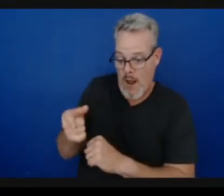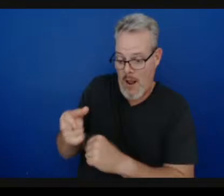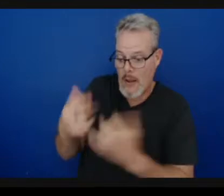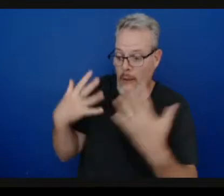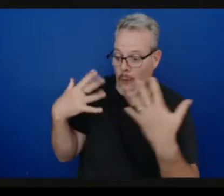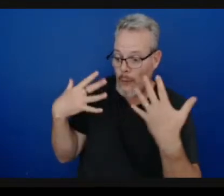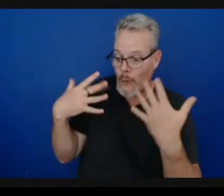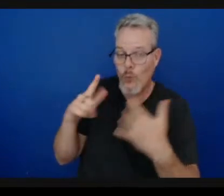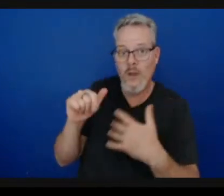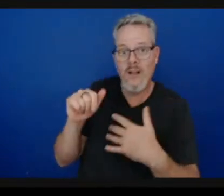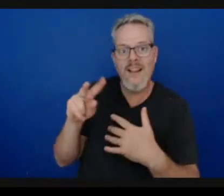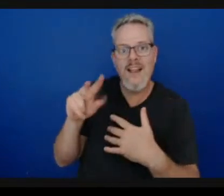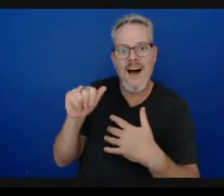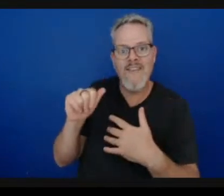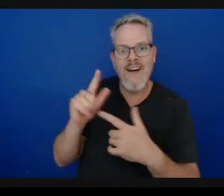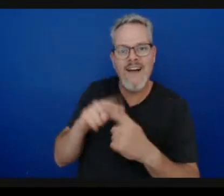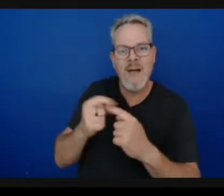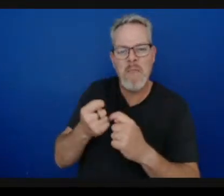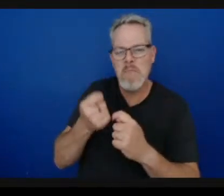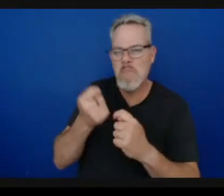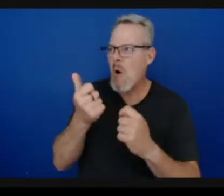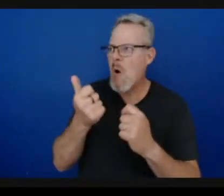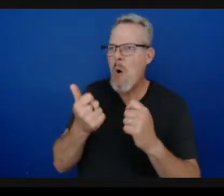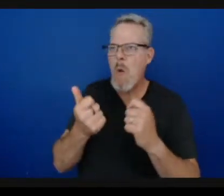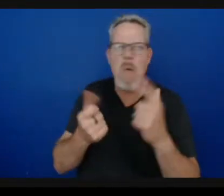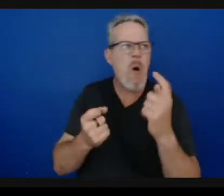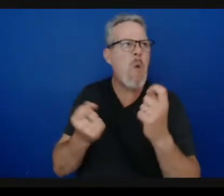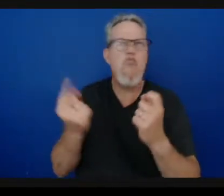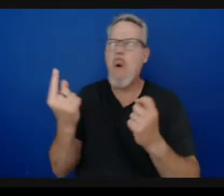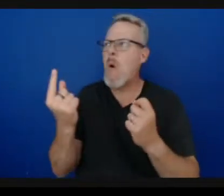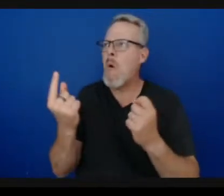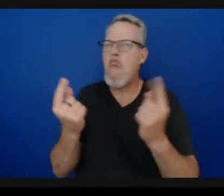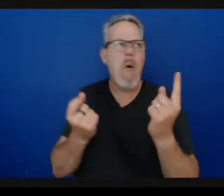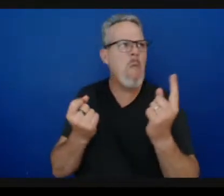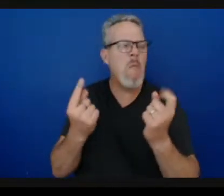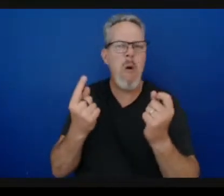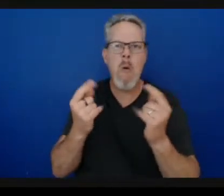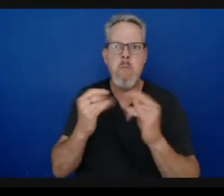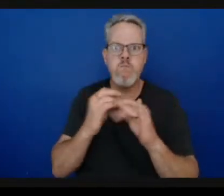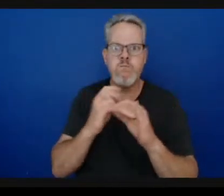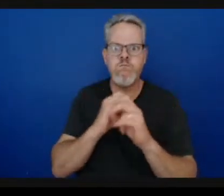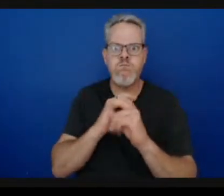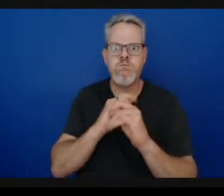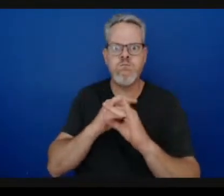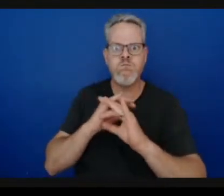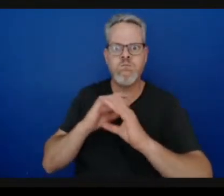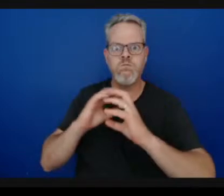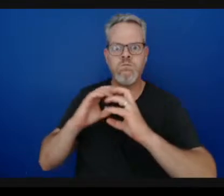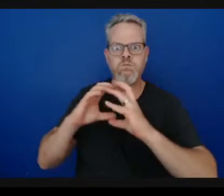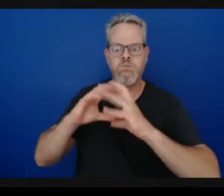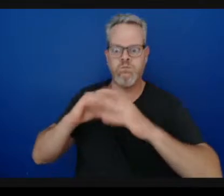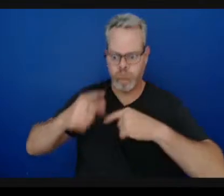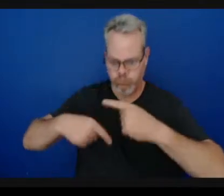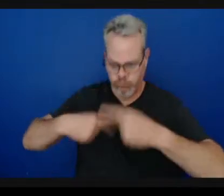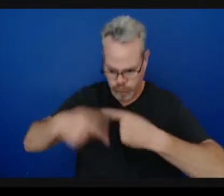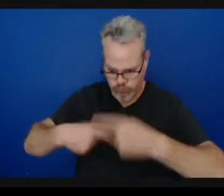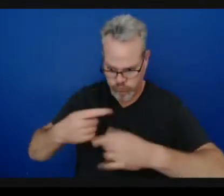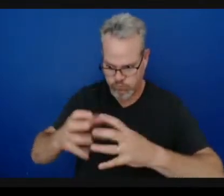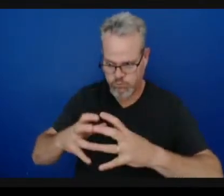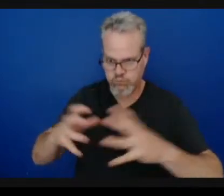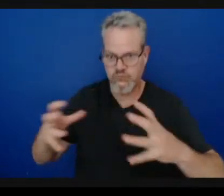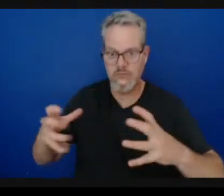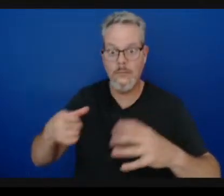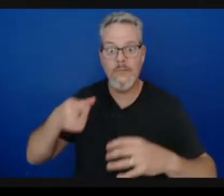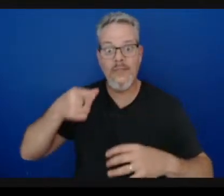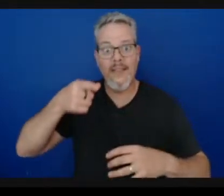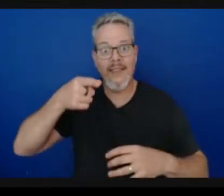off, rolling over as does a snowball, and increasing its size that way. This is a shot from the Mauka side